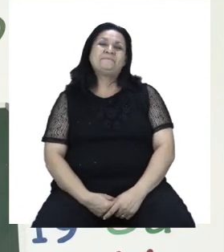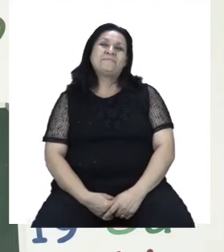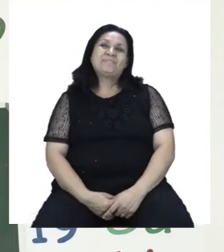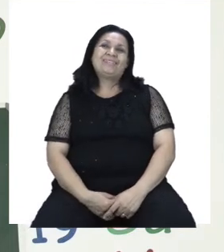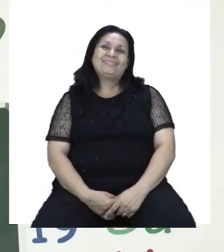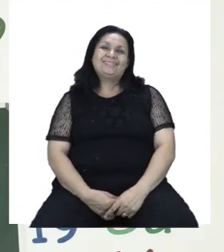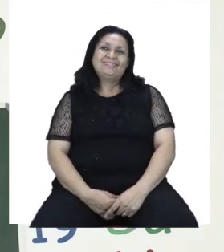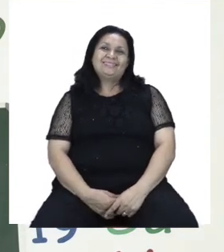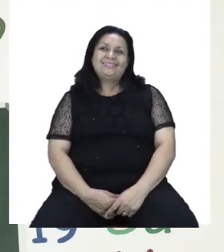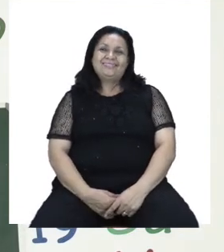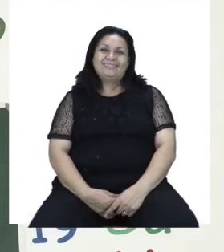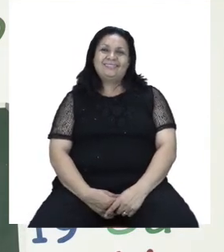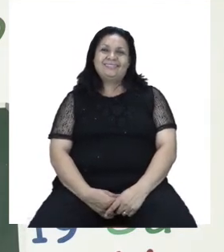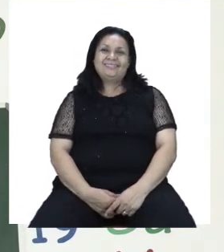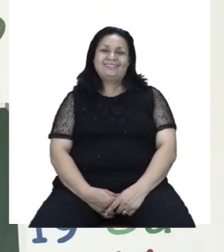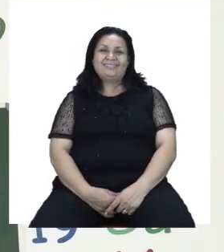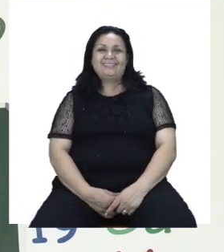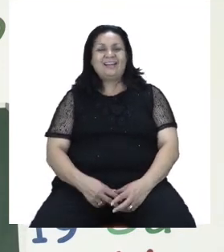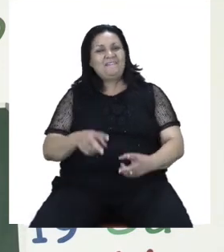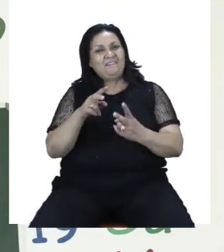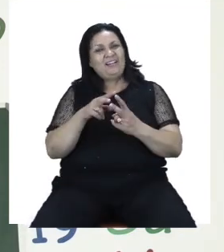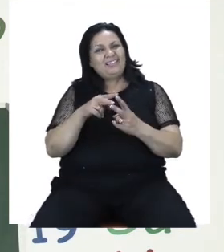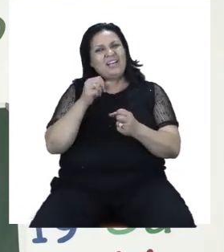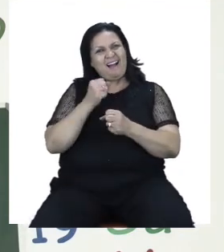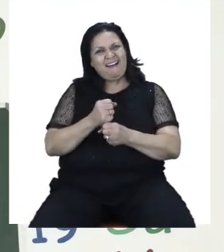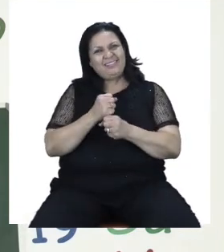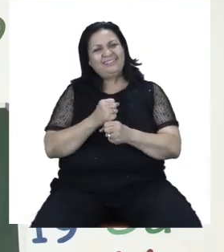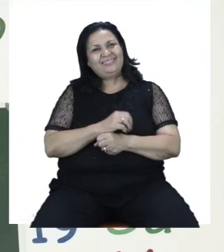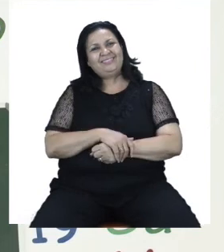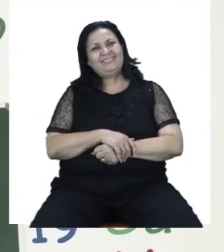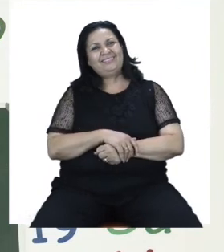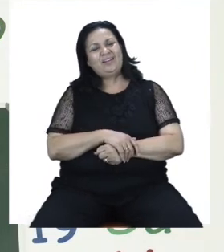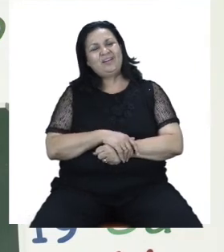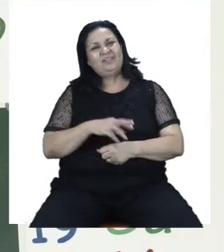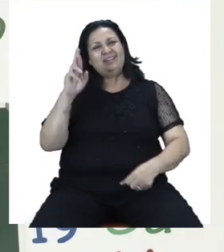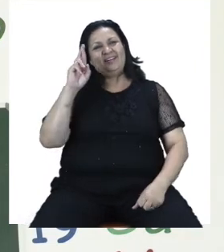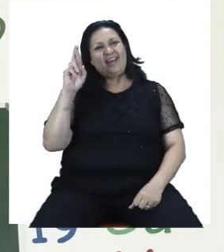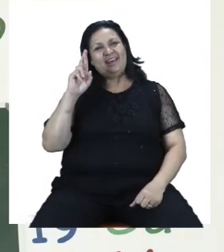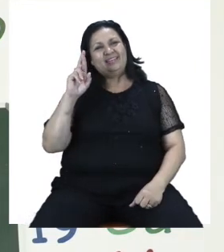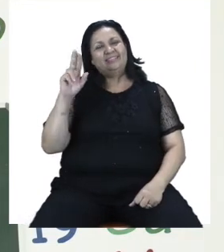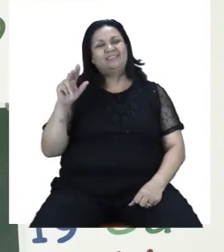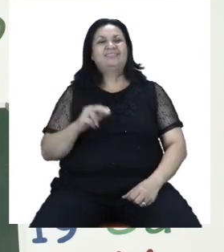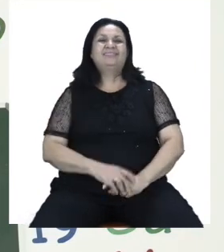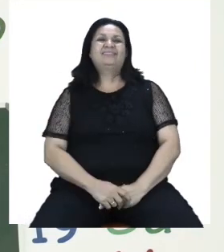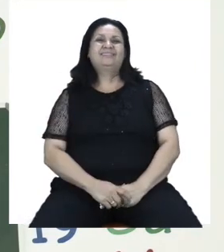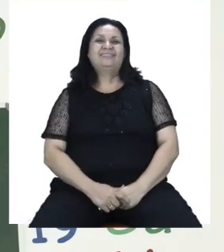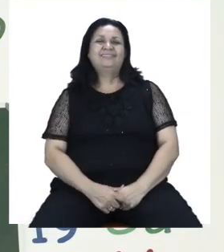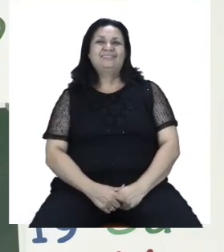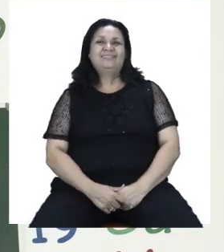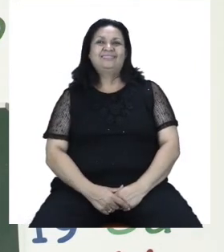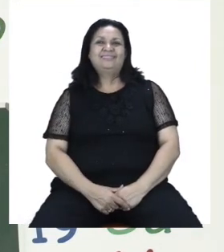So we can say that this file is hard. So I will put it on the red